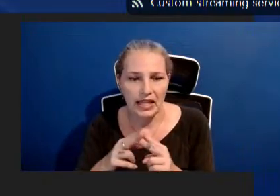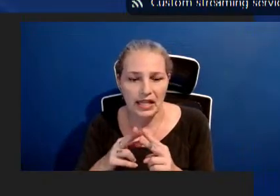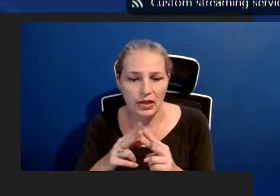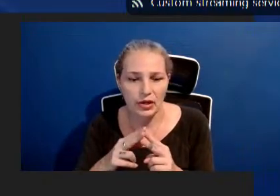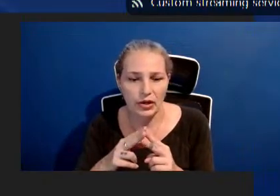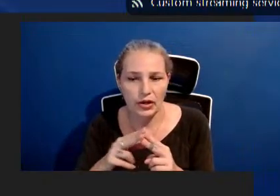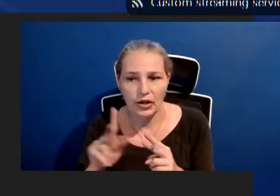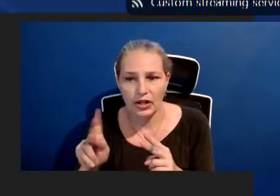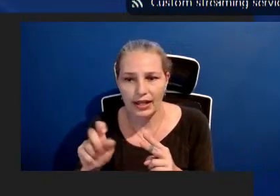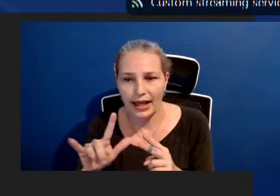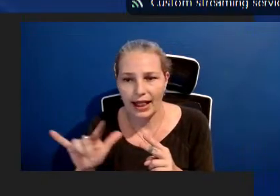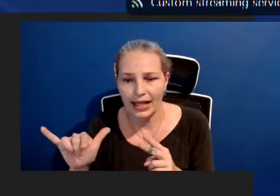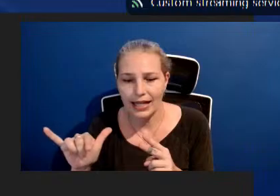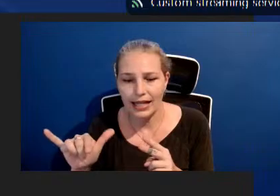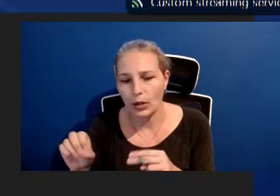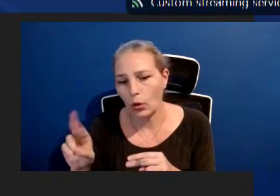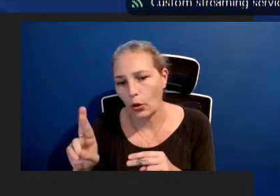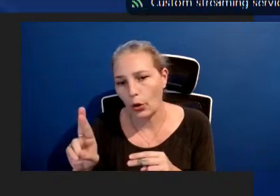presenting first.